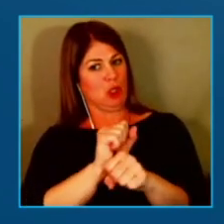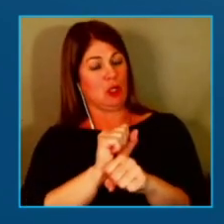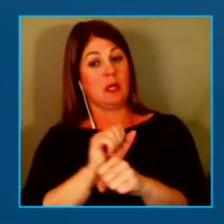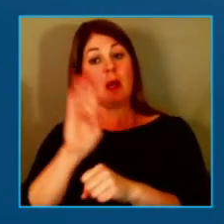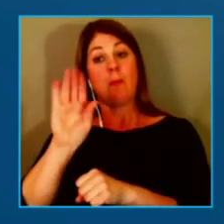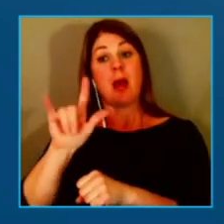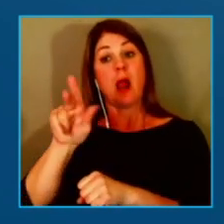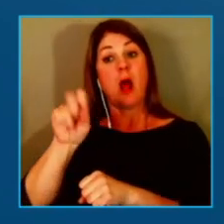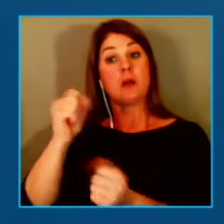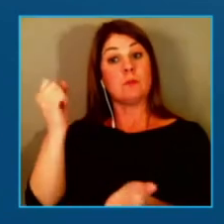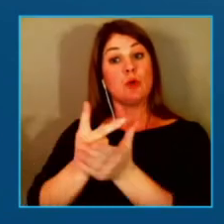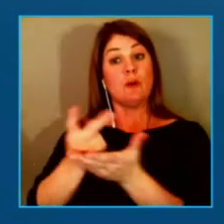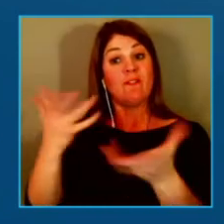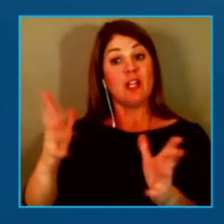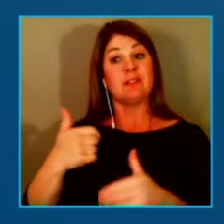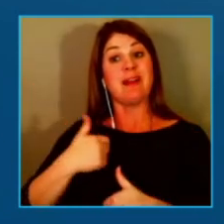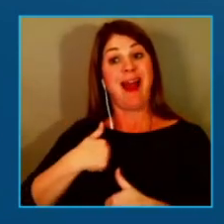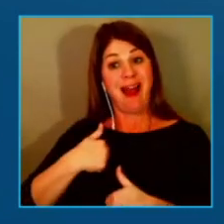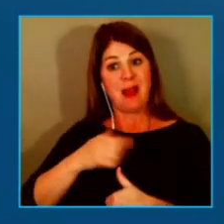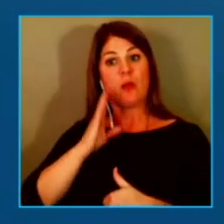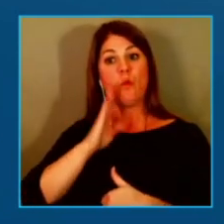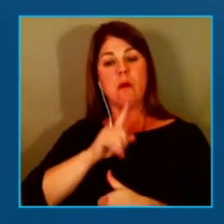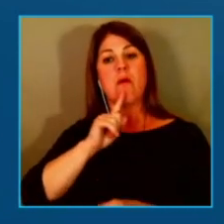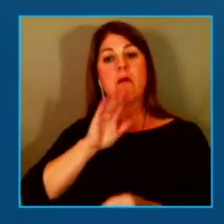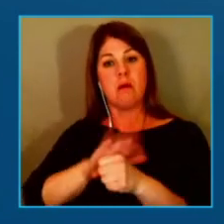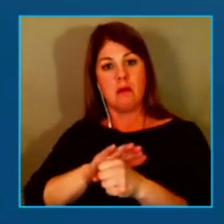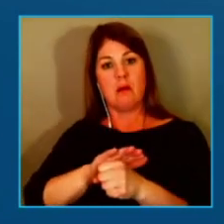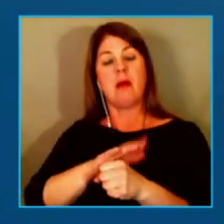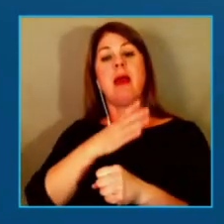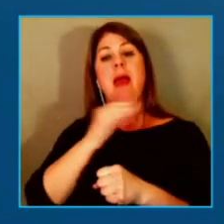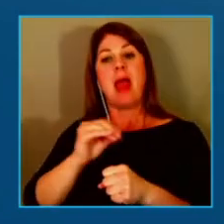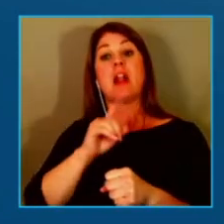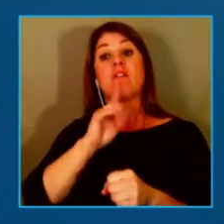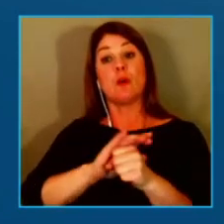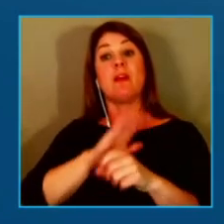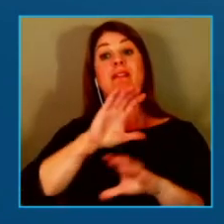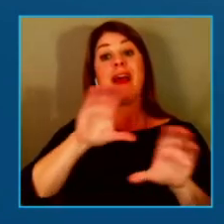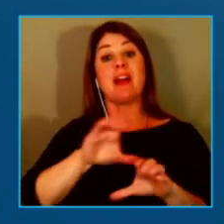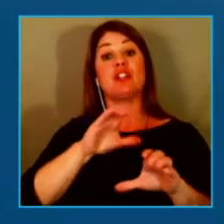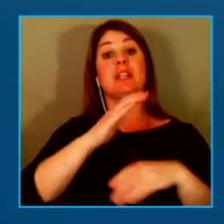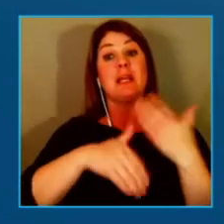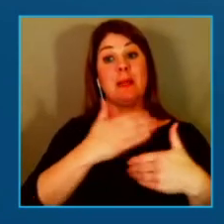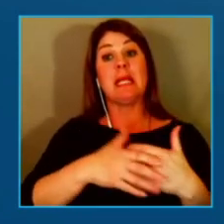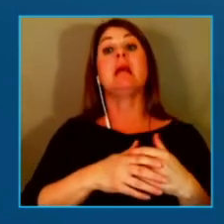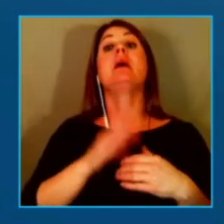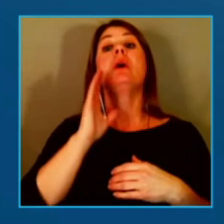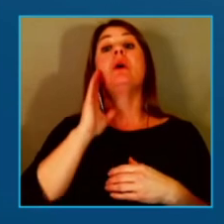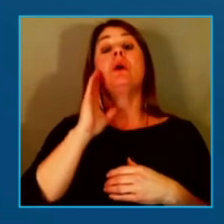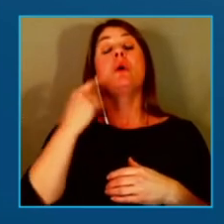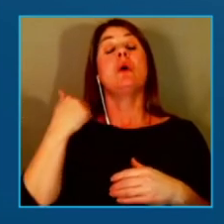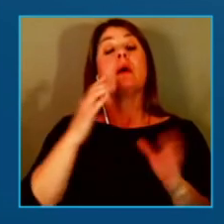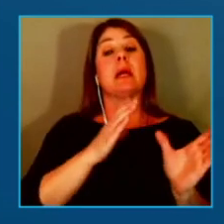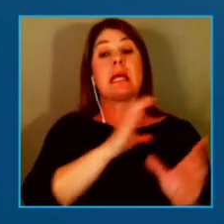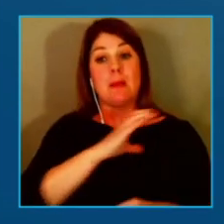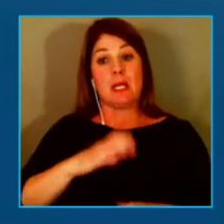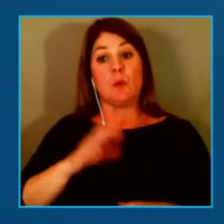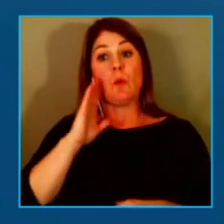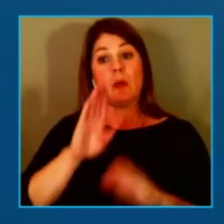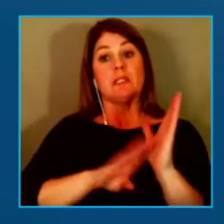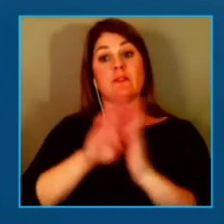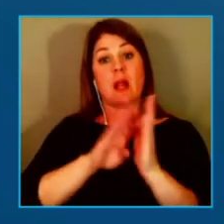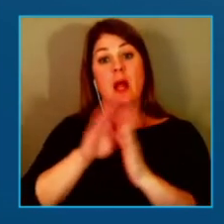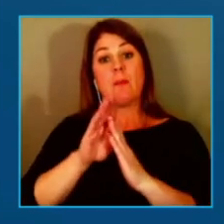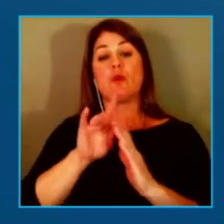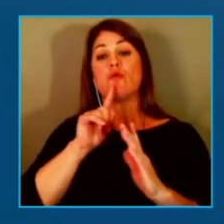full commitment that the Affirmative Action Committee will meet and develop a robust plan that incorporates the changes